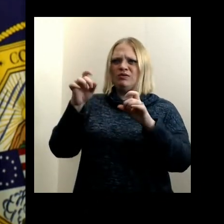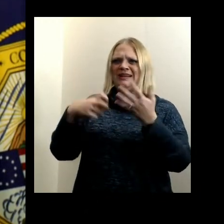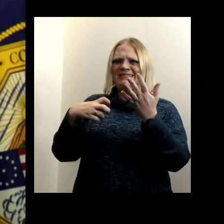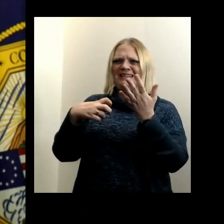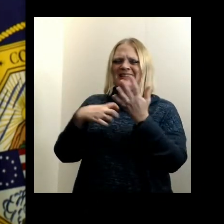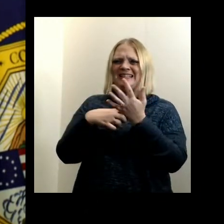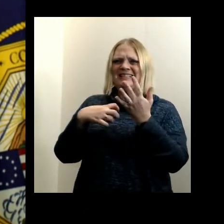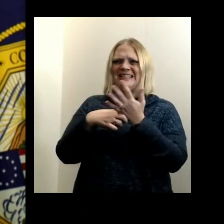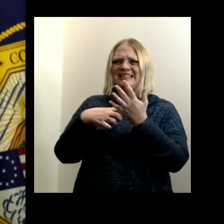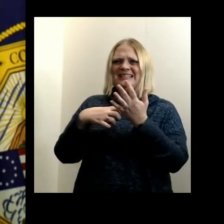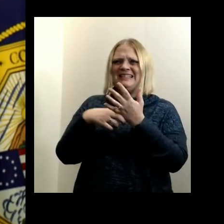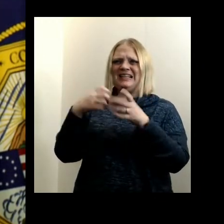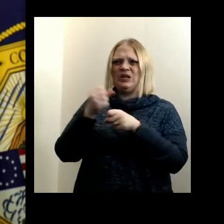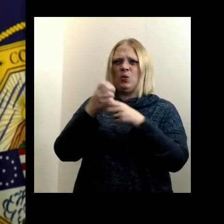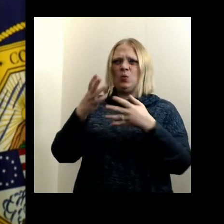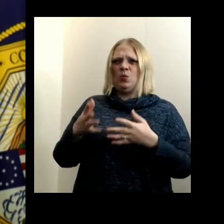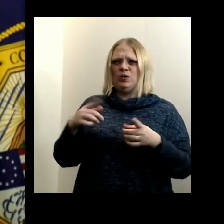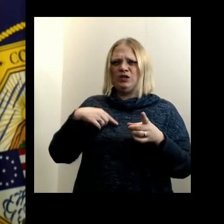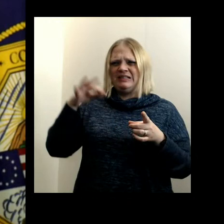theory, his idea?